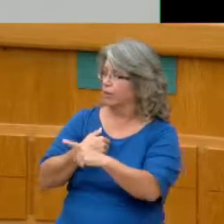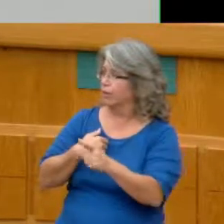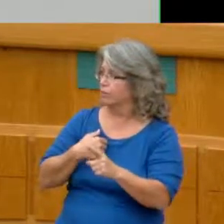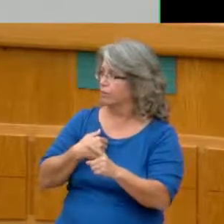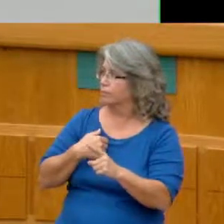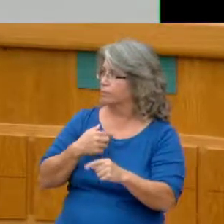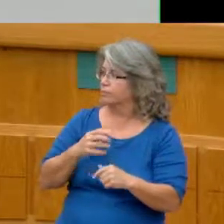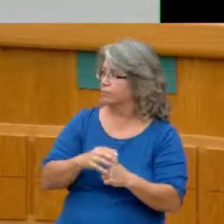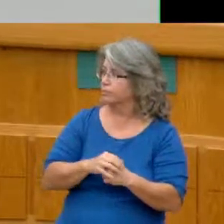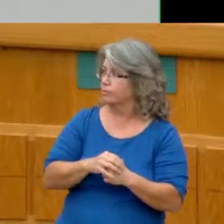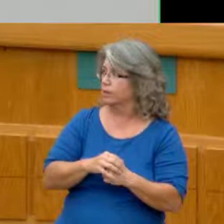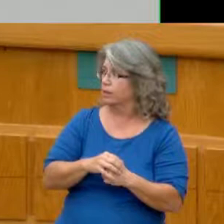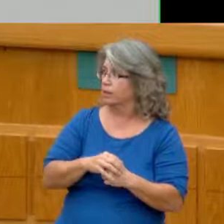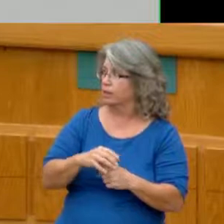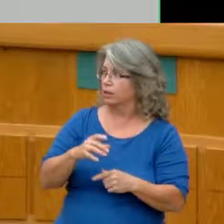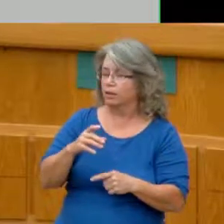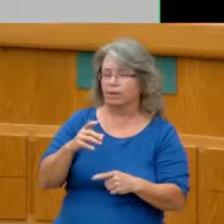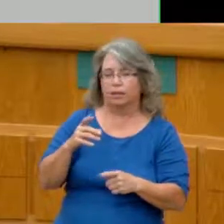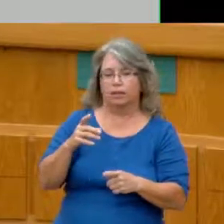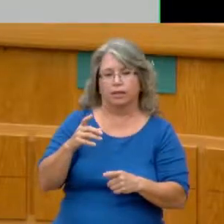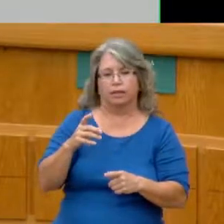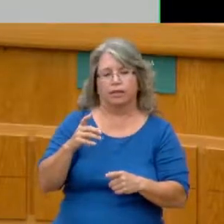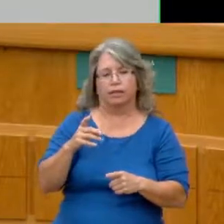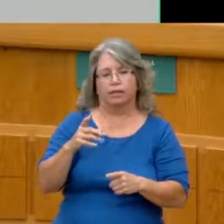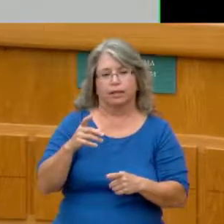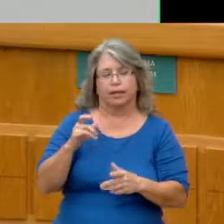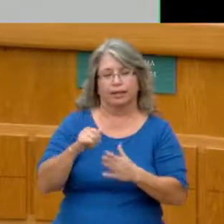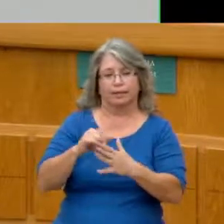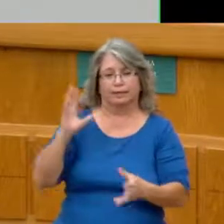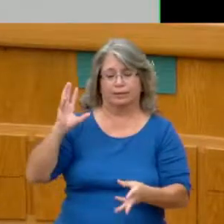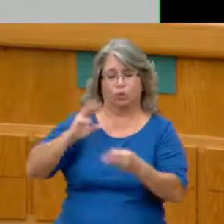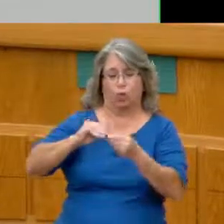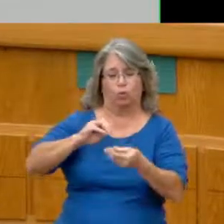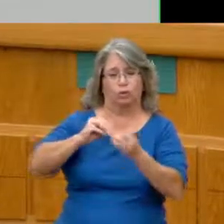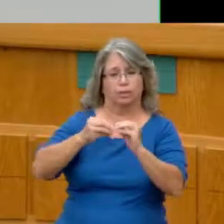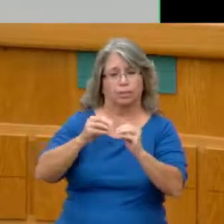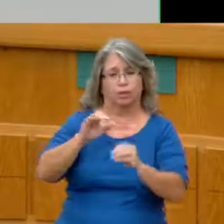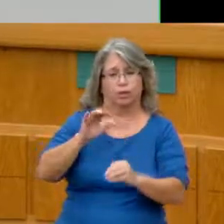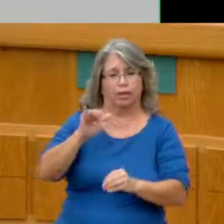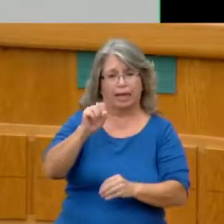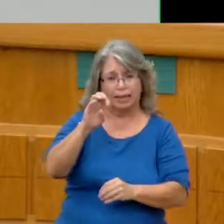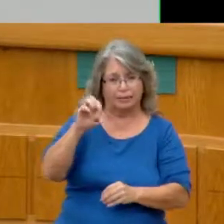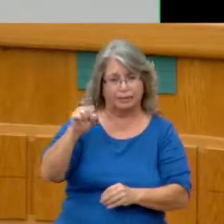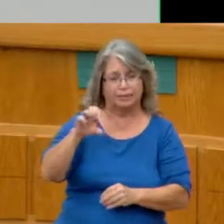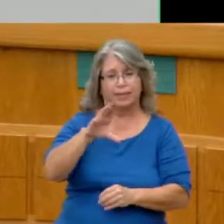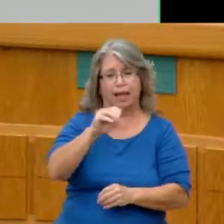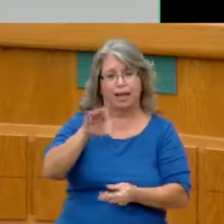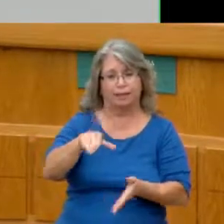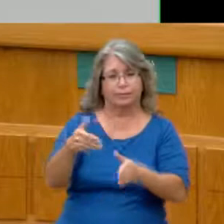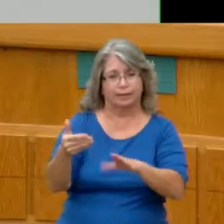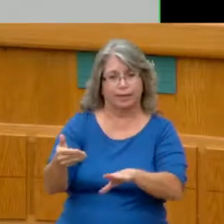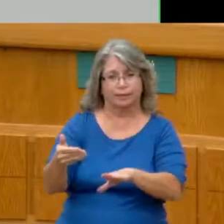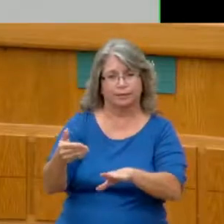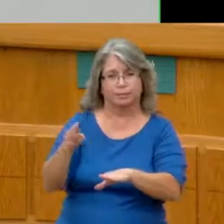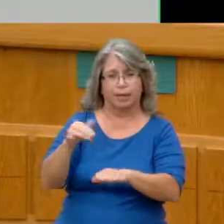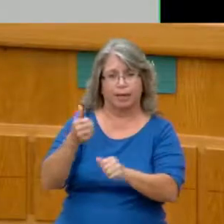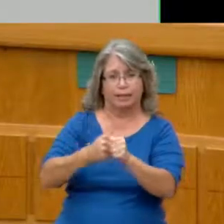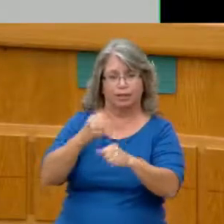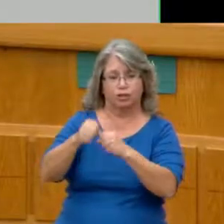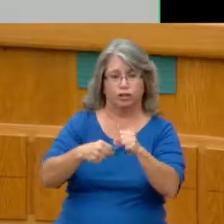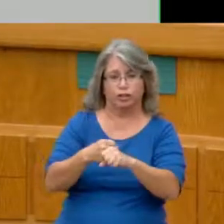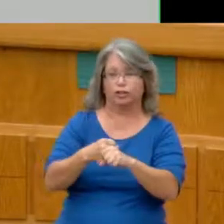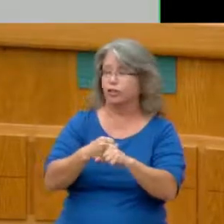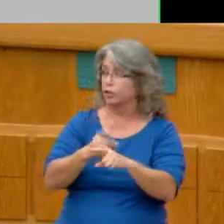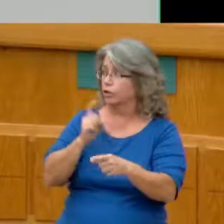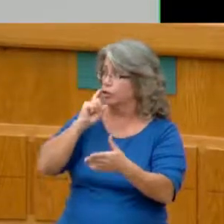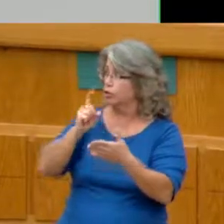that. Overall, this is the number of cases and fatalities by year, and your eyes don't deceive you. In